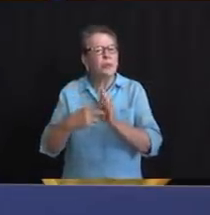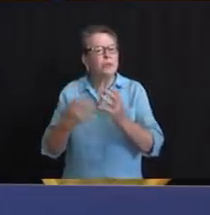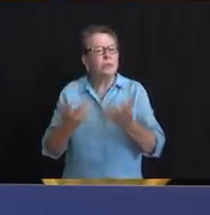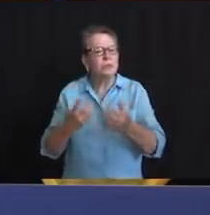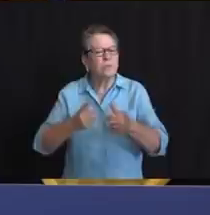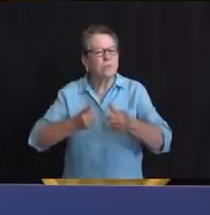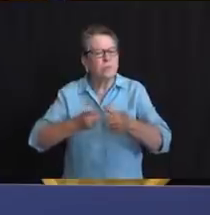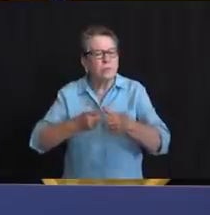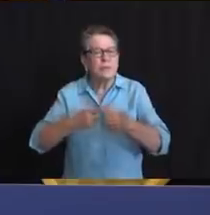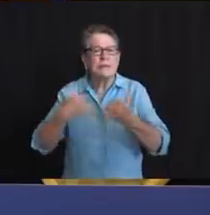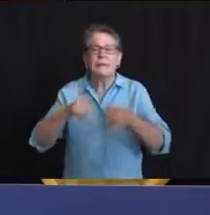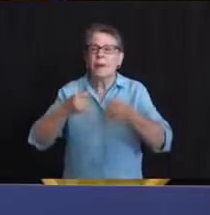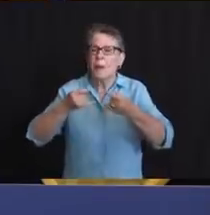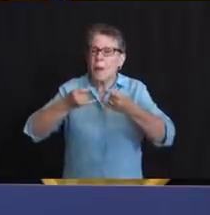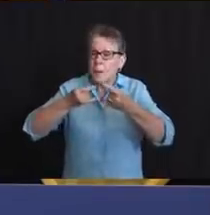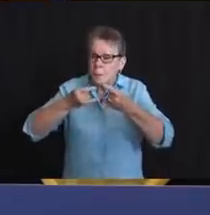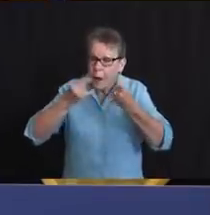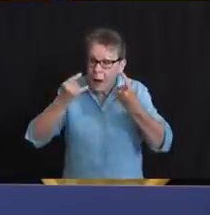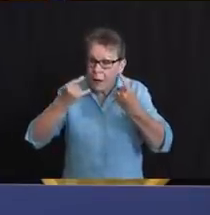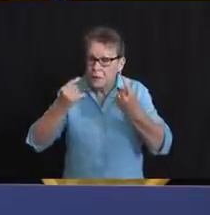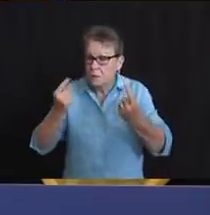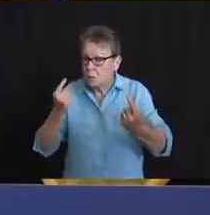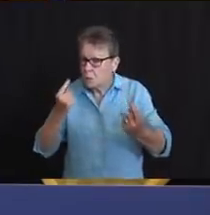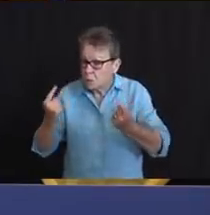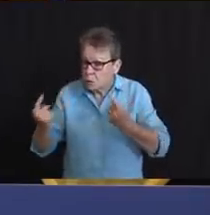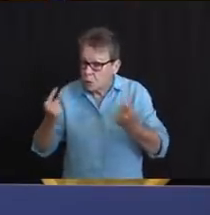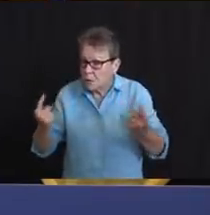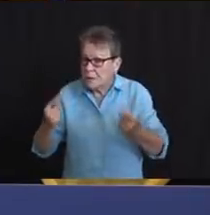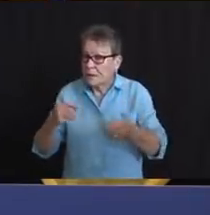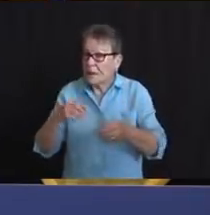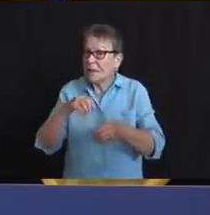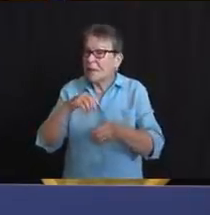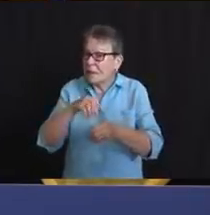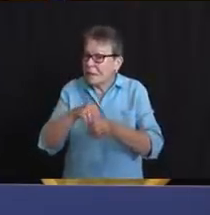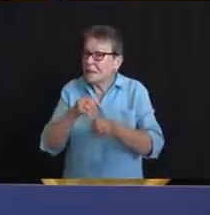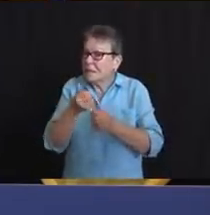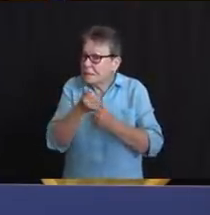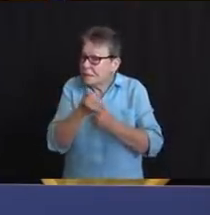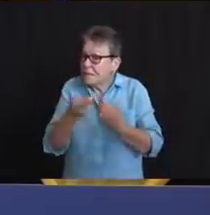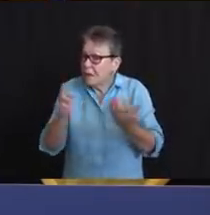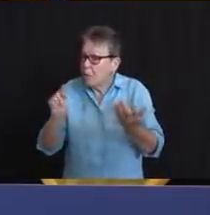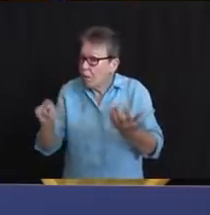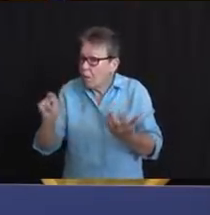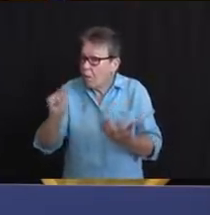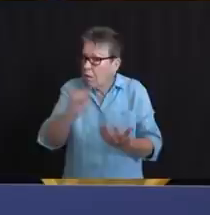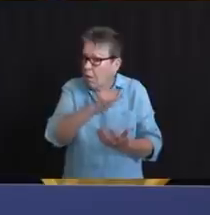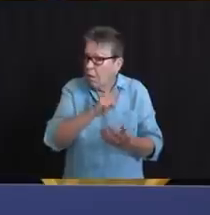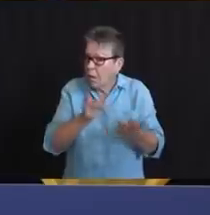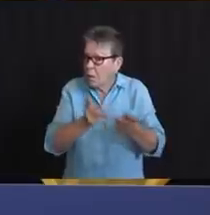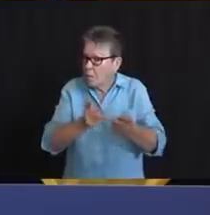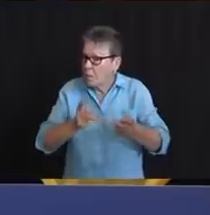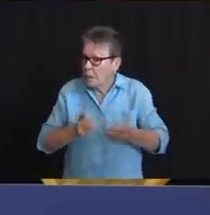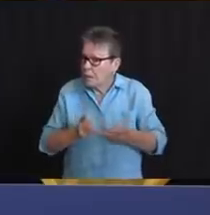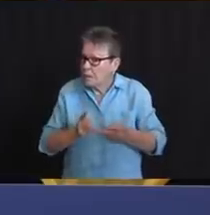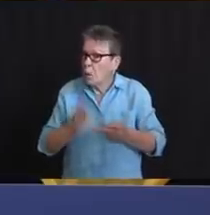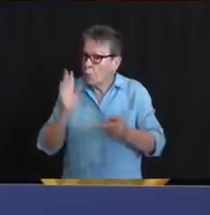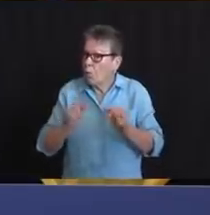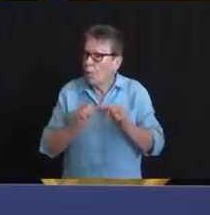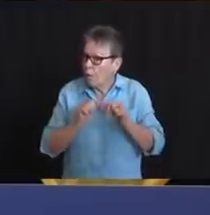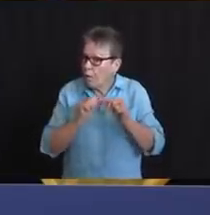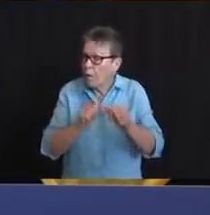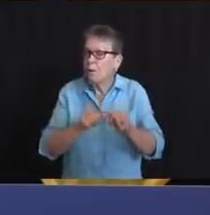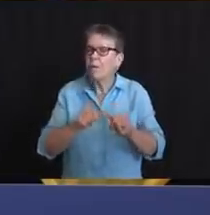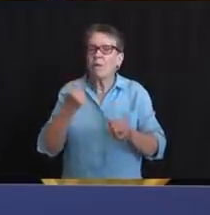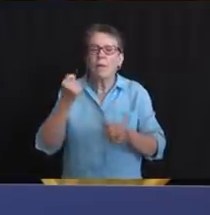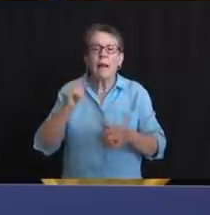distancing requirements in a host of settings where the CDC recommends that these requirements stay in place, and that includes healthcare settings